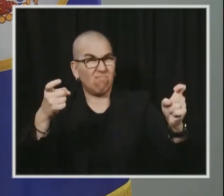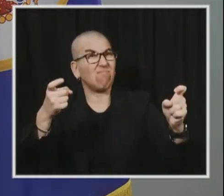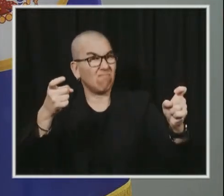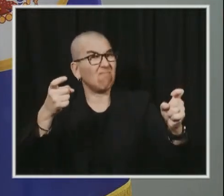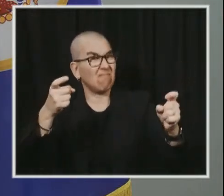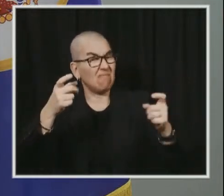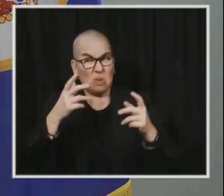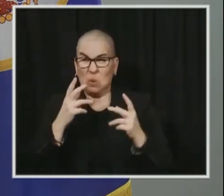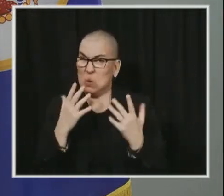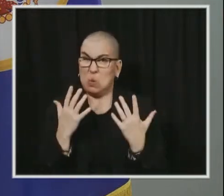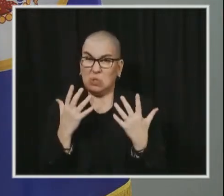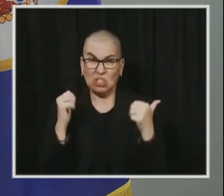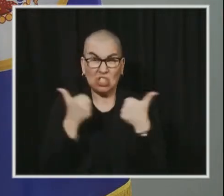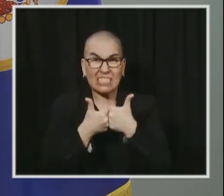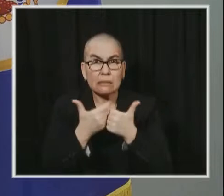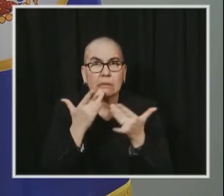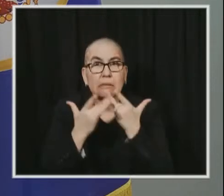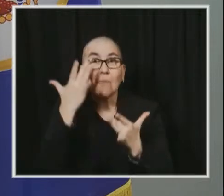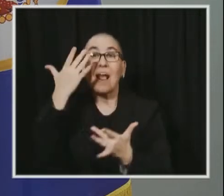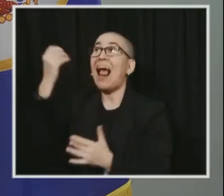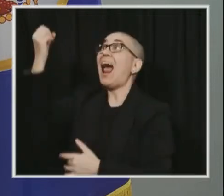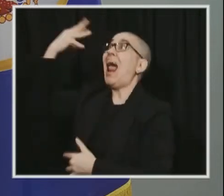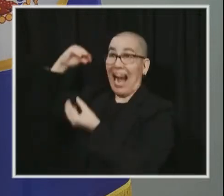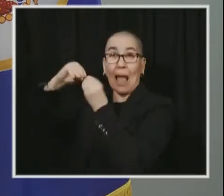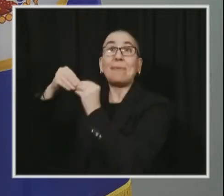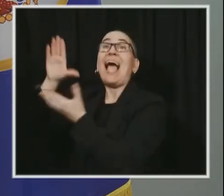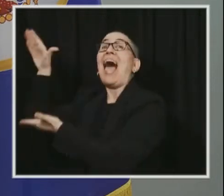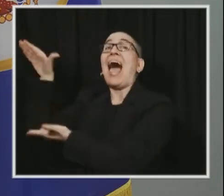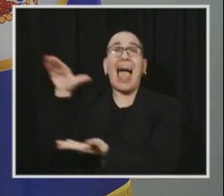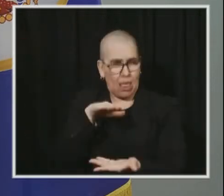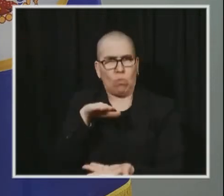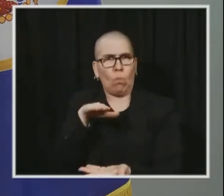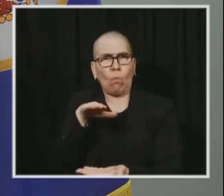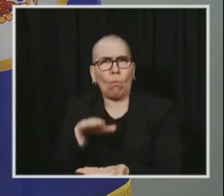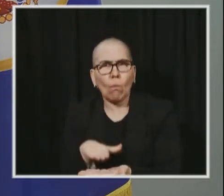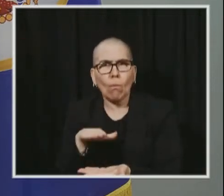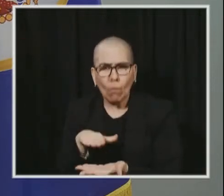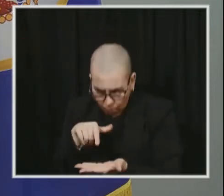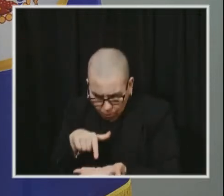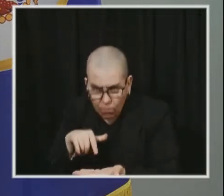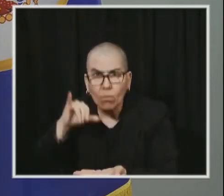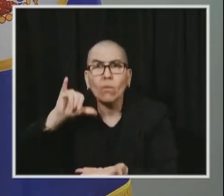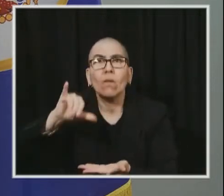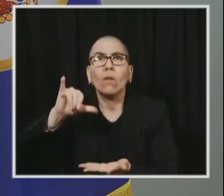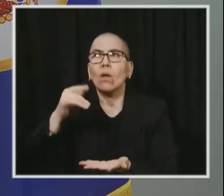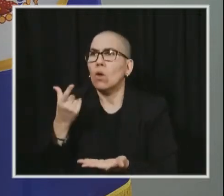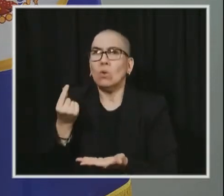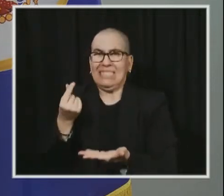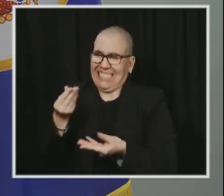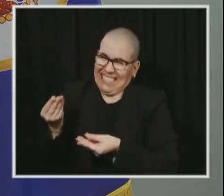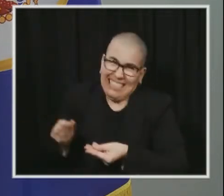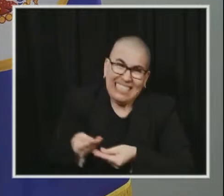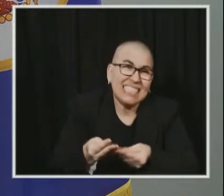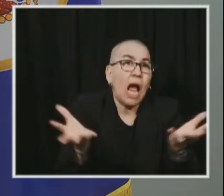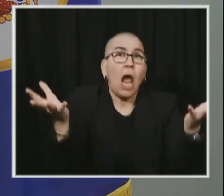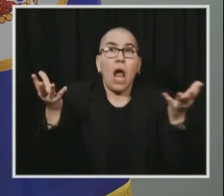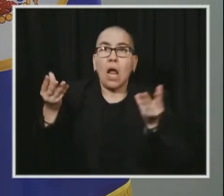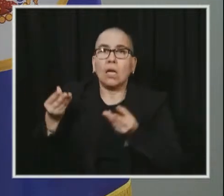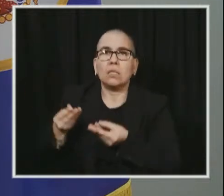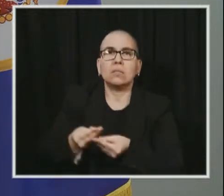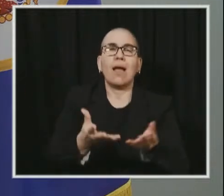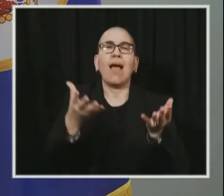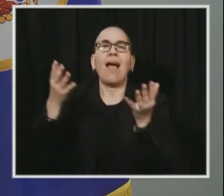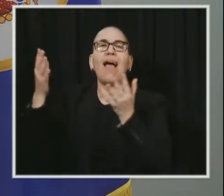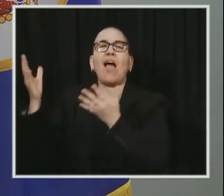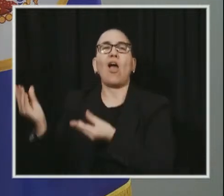scarce. If we become too granular in our allocation decisions, we won't move through this vaccine administration fast enough, and less doses will be given to the state